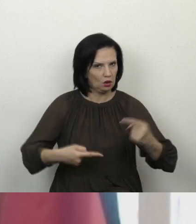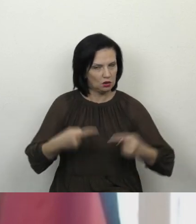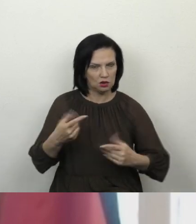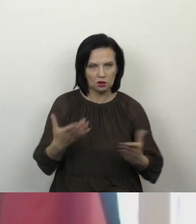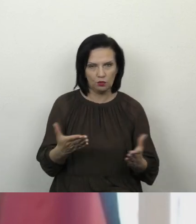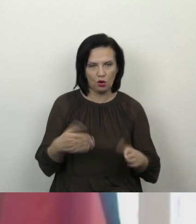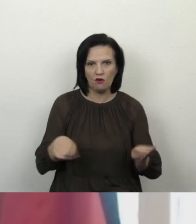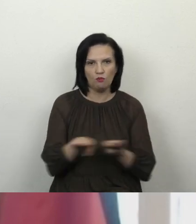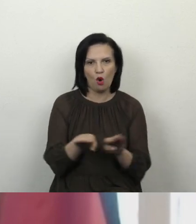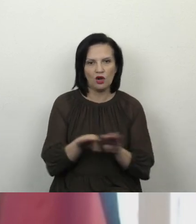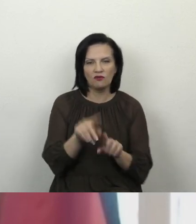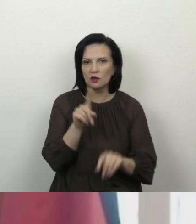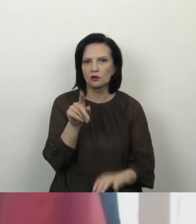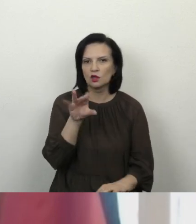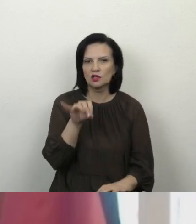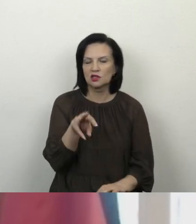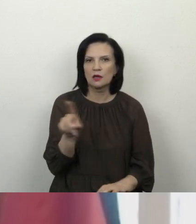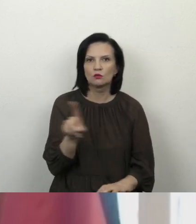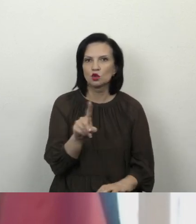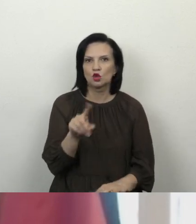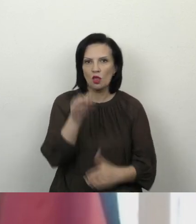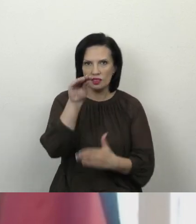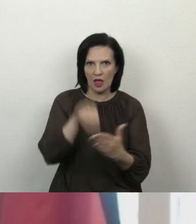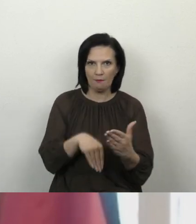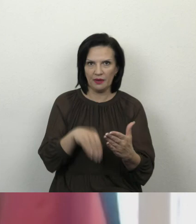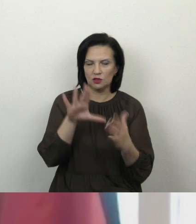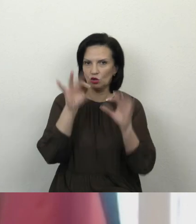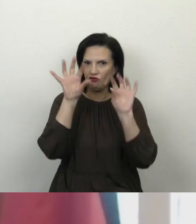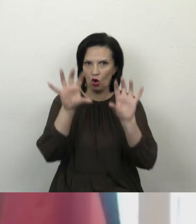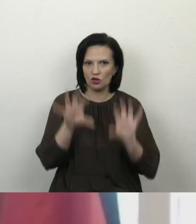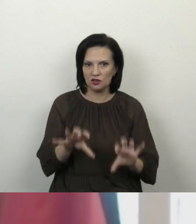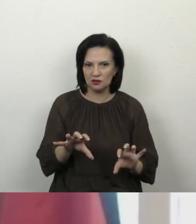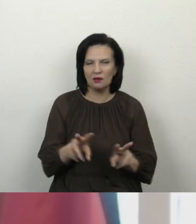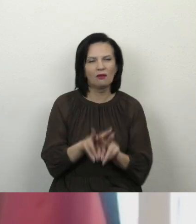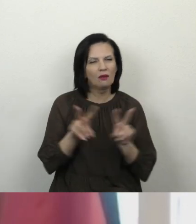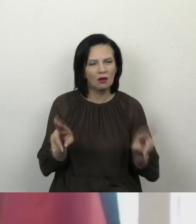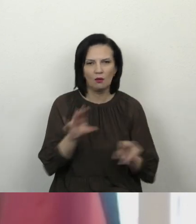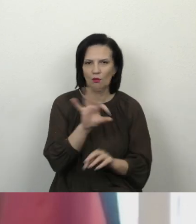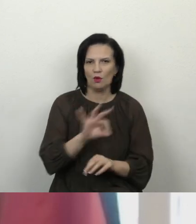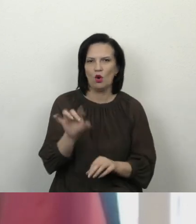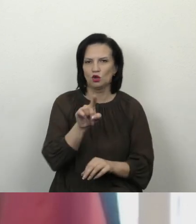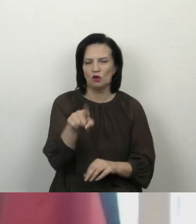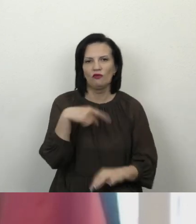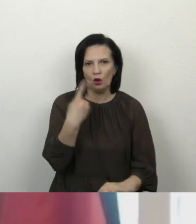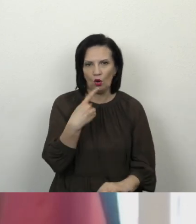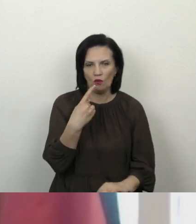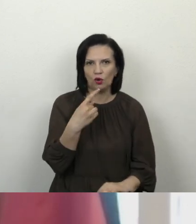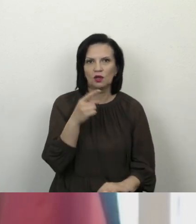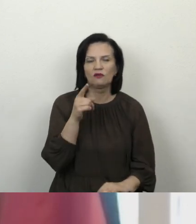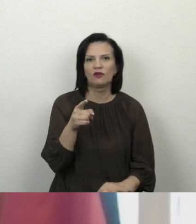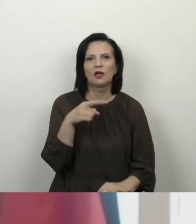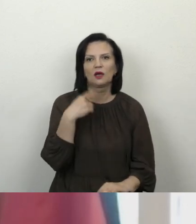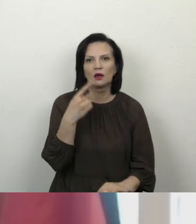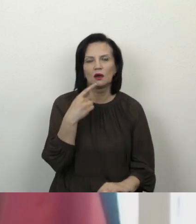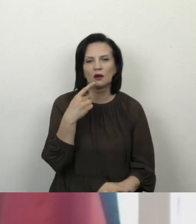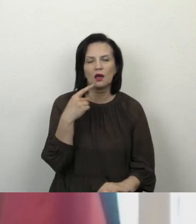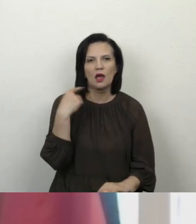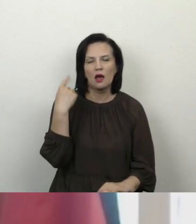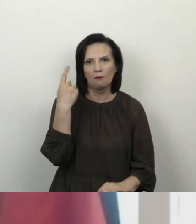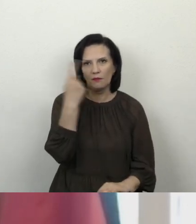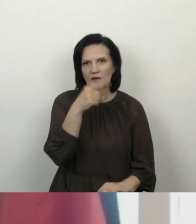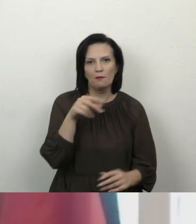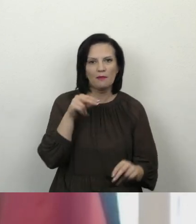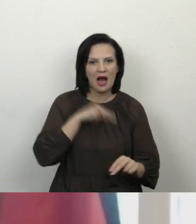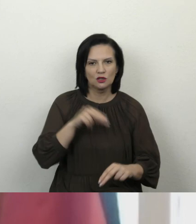it for individual cases and making it easier for you, but also for